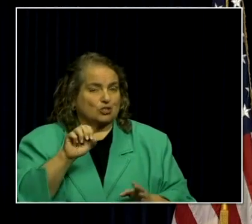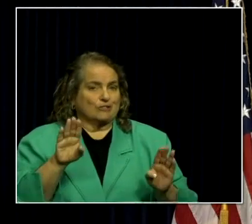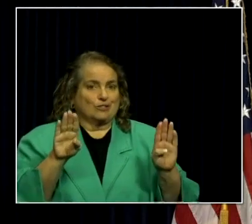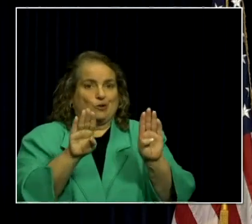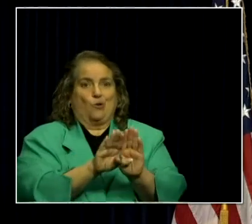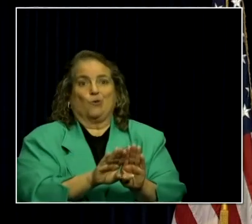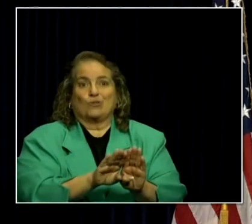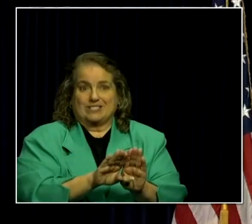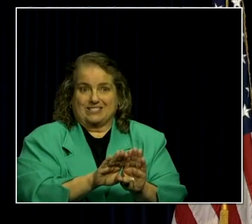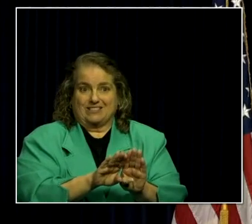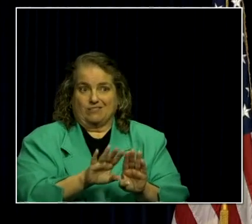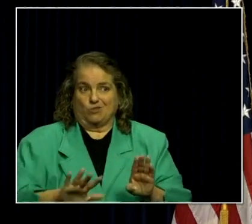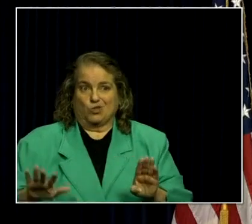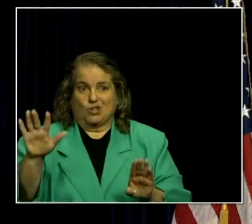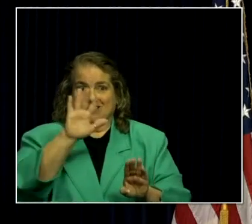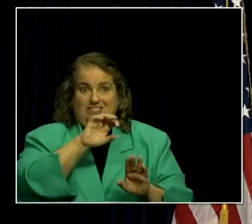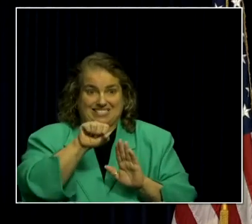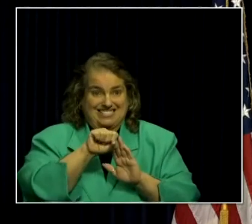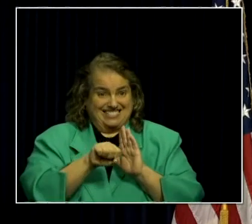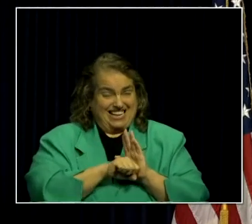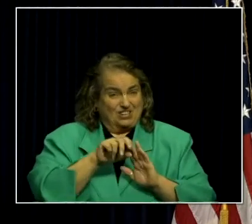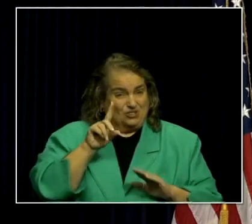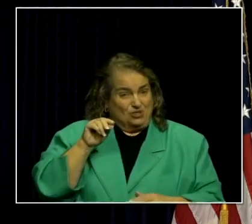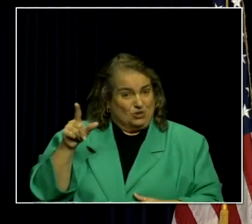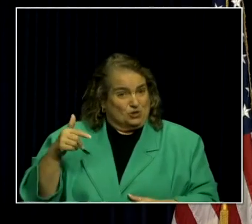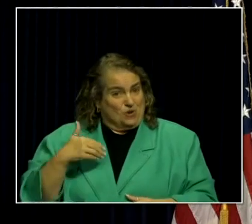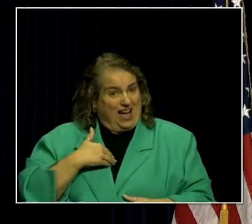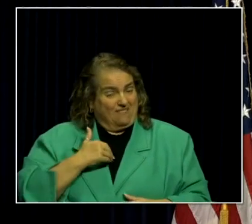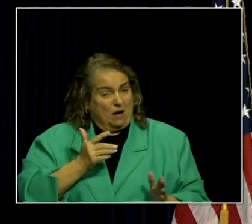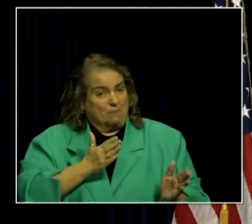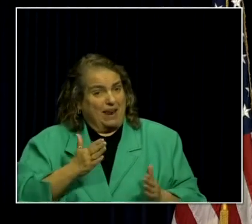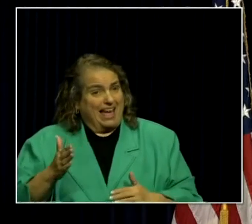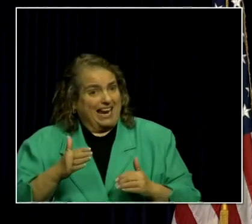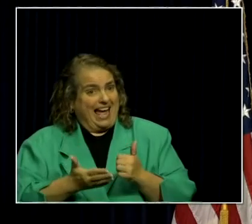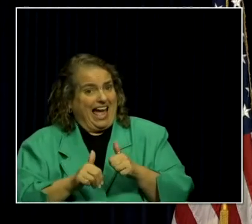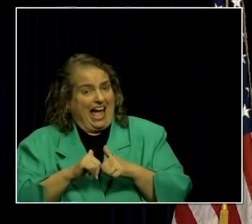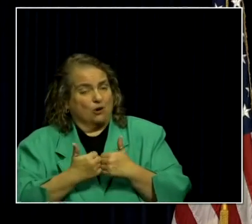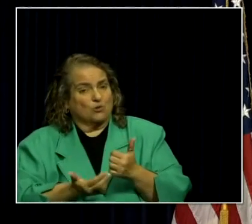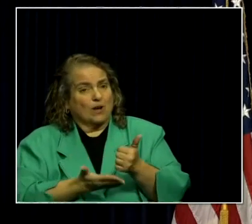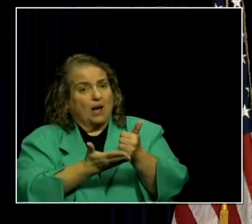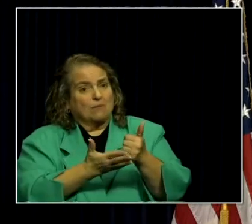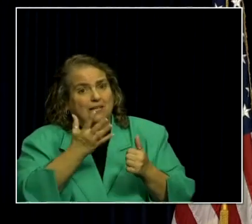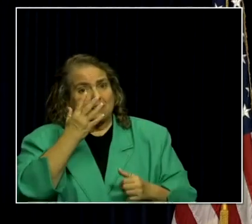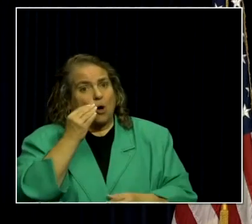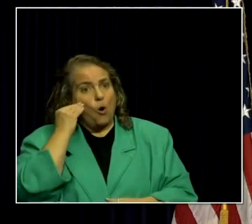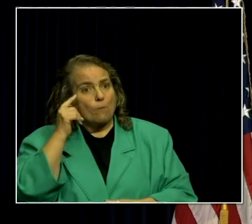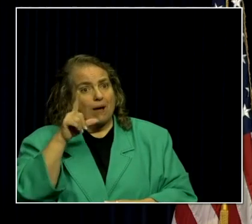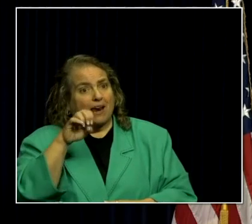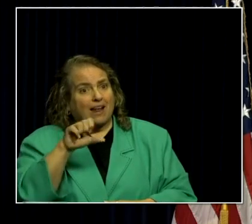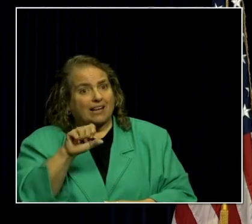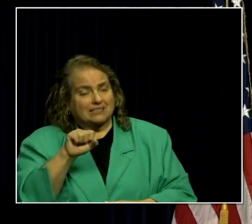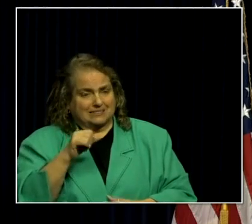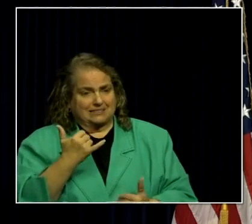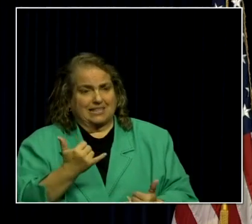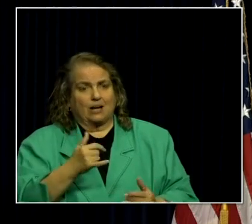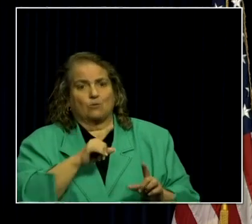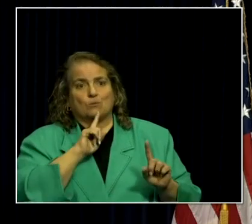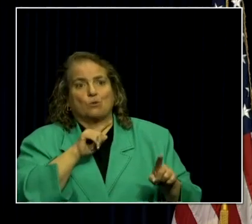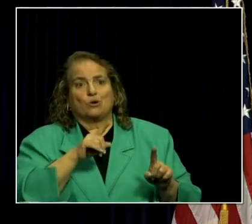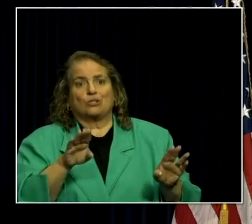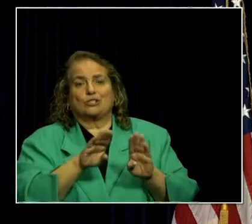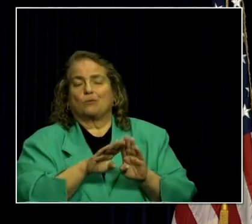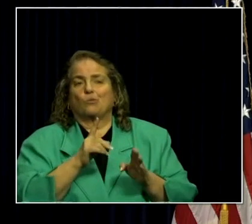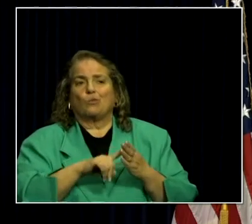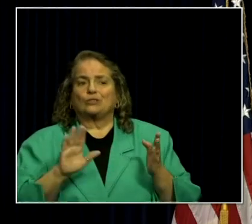for how to address places to sleep for homeless people? The question is on homeless shelters and reports that they're being shut down, and do we